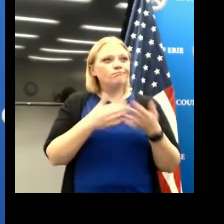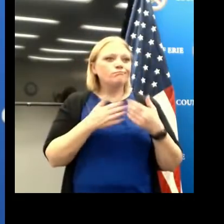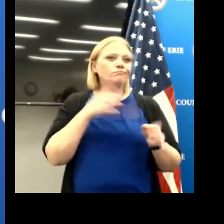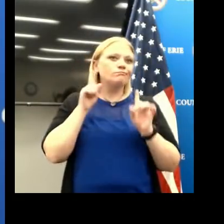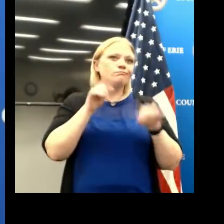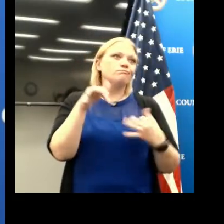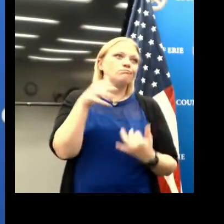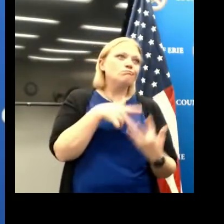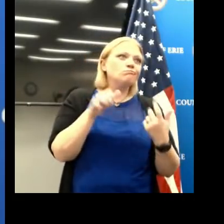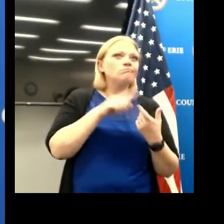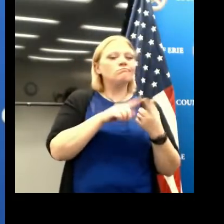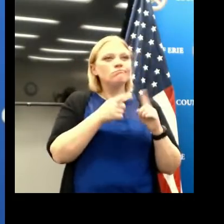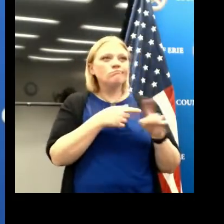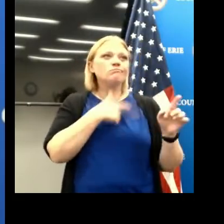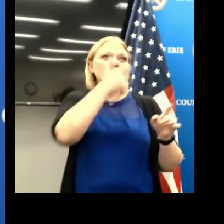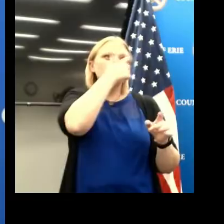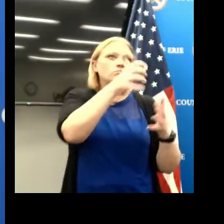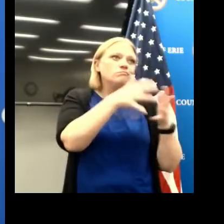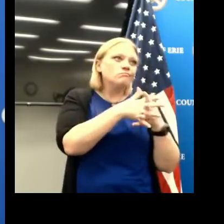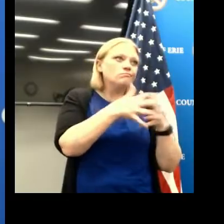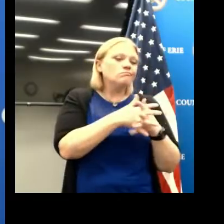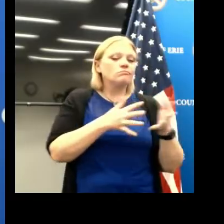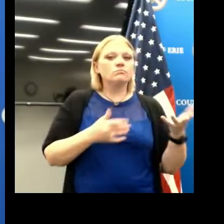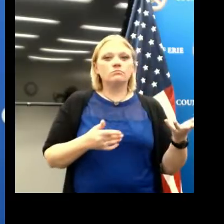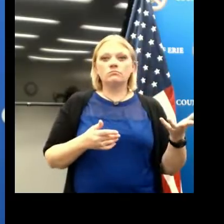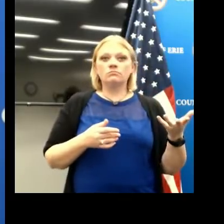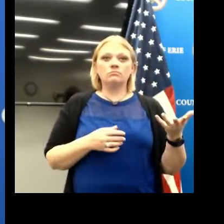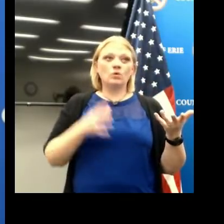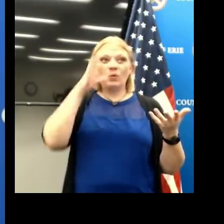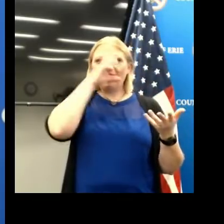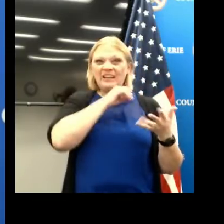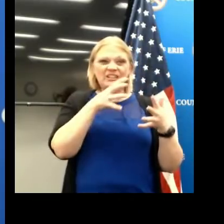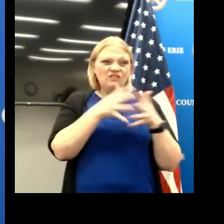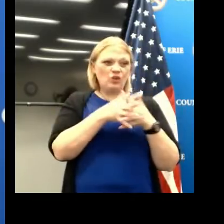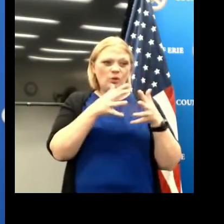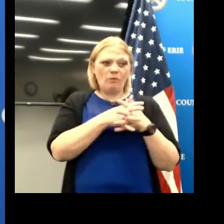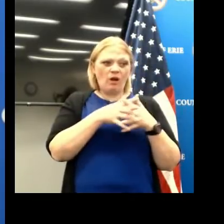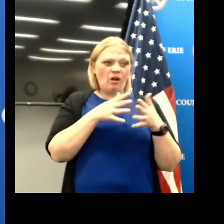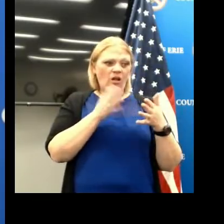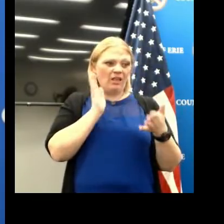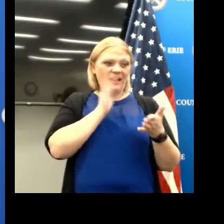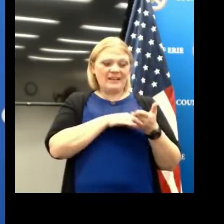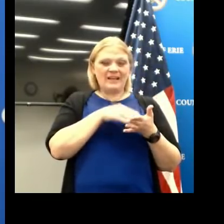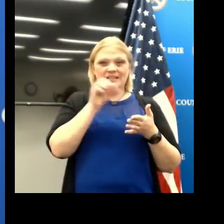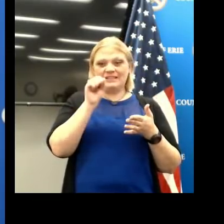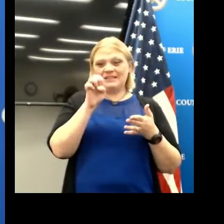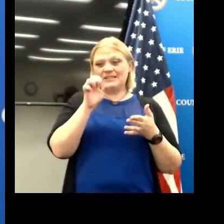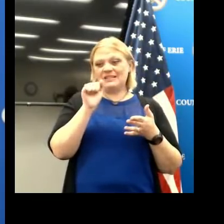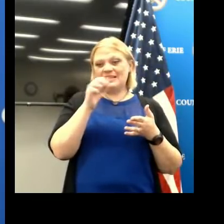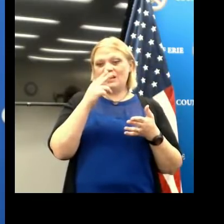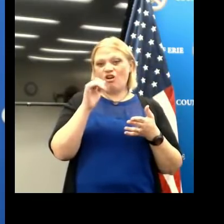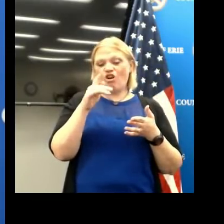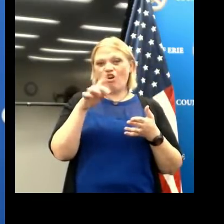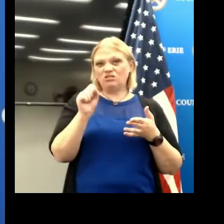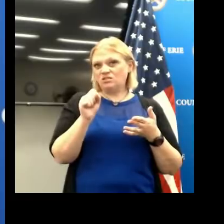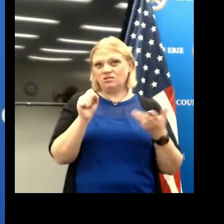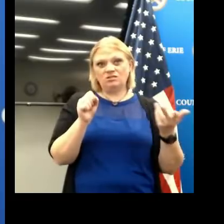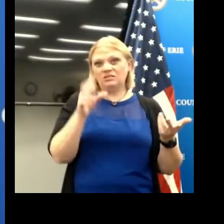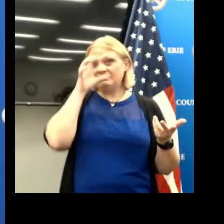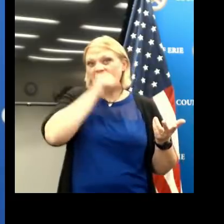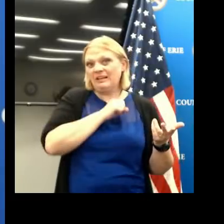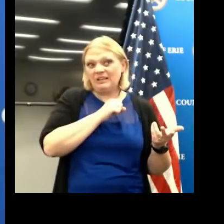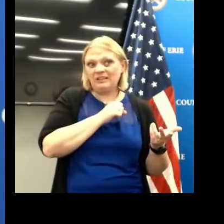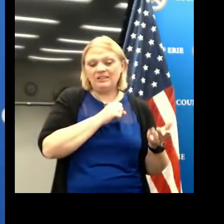Bills. I guess there was a football game this weekend against the Seahawks because I was here, like a lot of other people were here